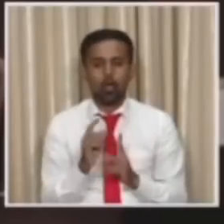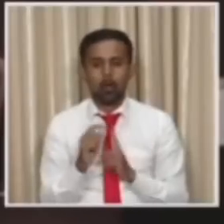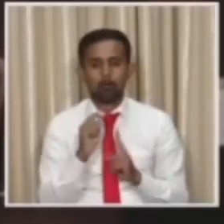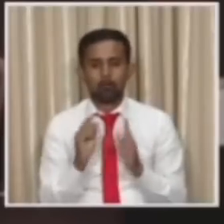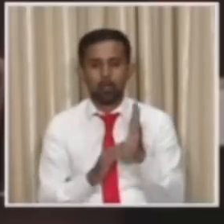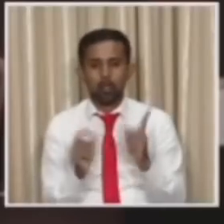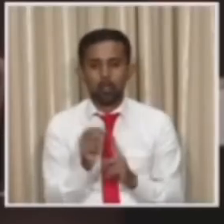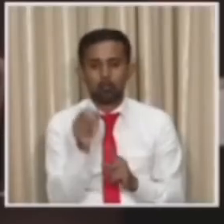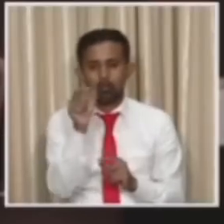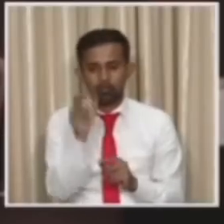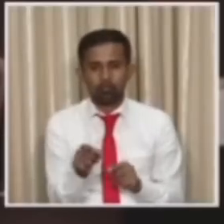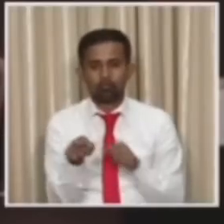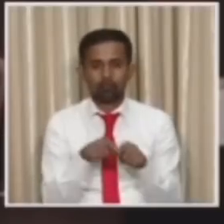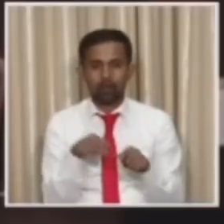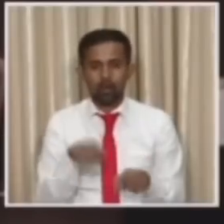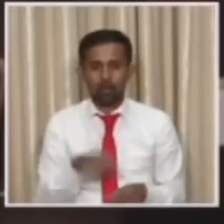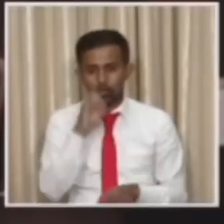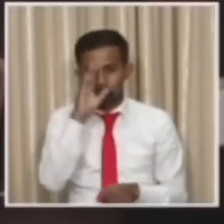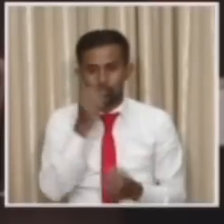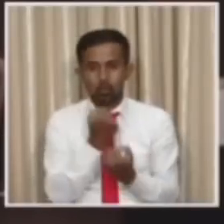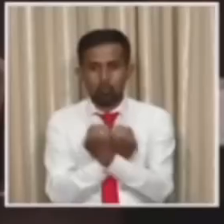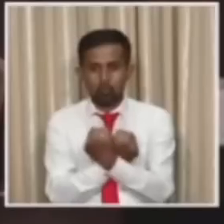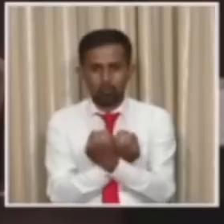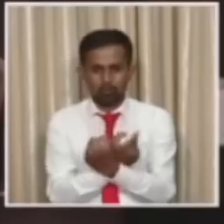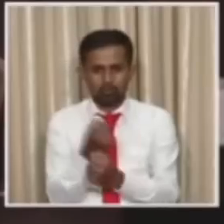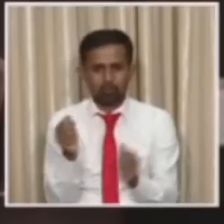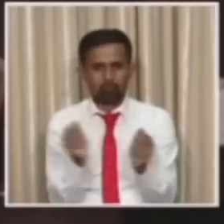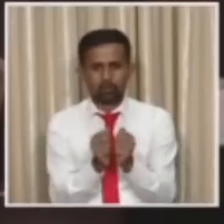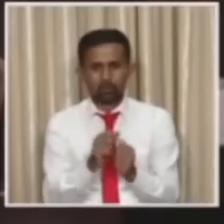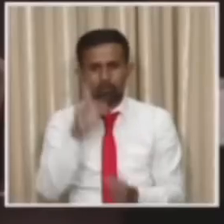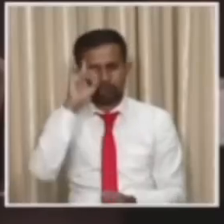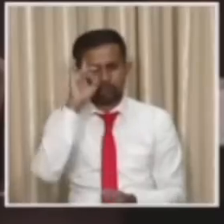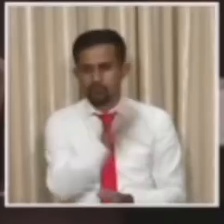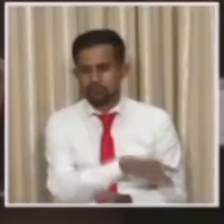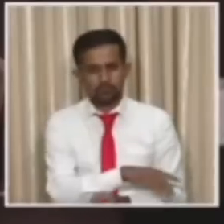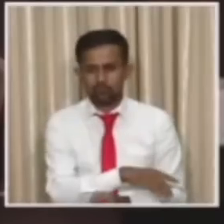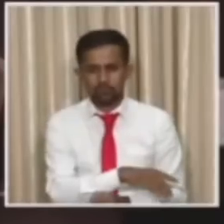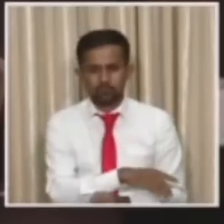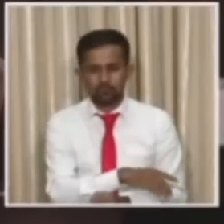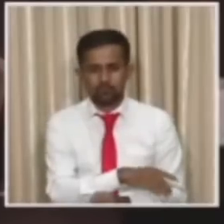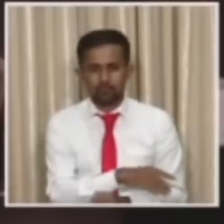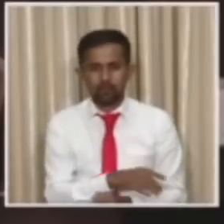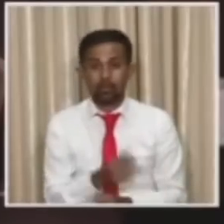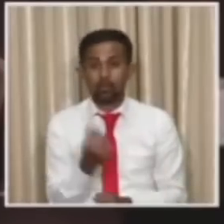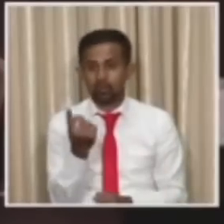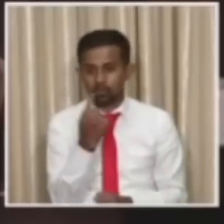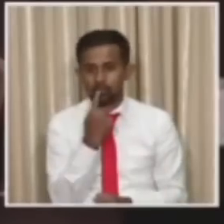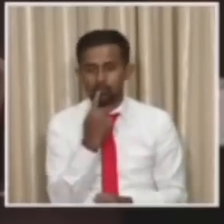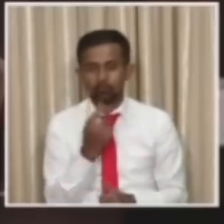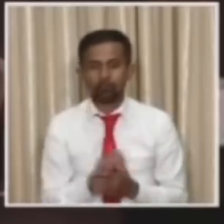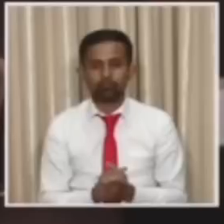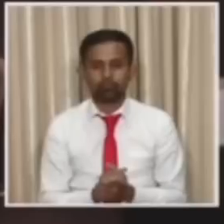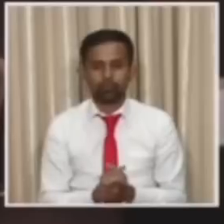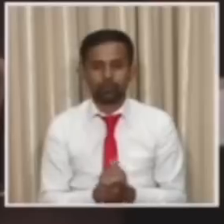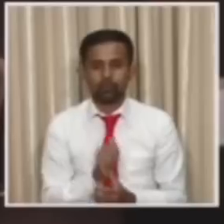undertook this morning All that Honorable Gajendra Kumar Ponnambalam said was, I will come and make a statement in this police station, but let me first go